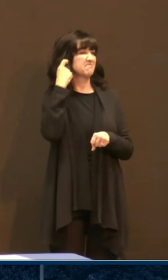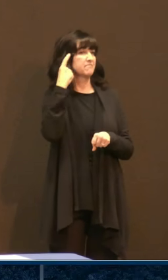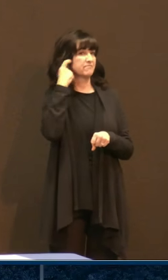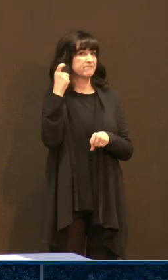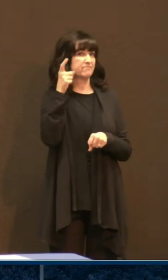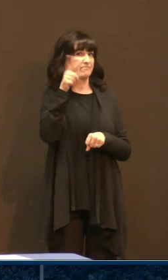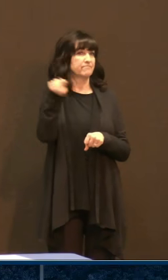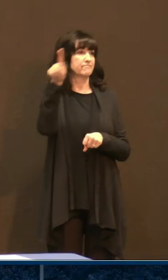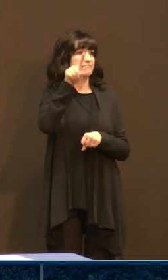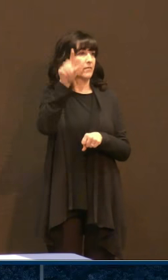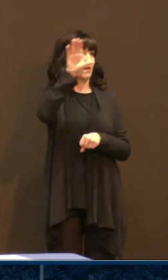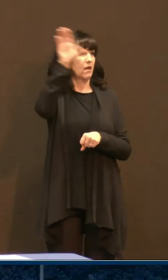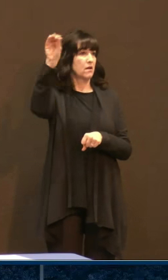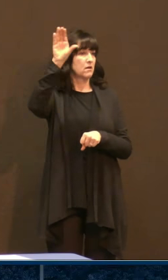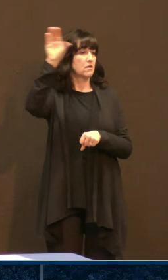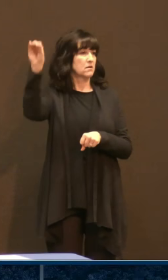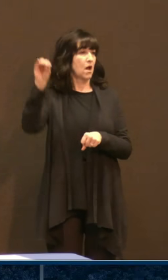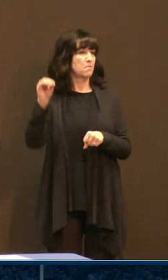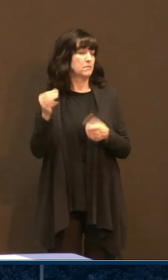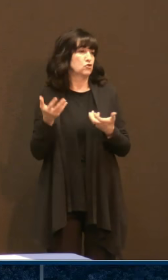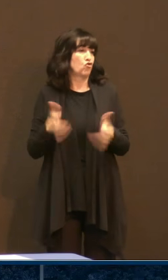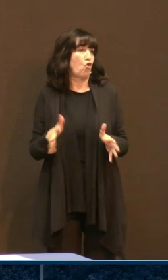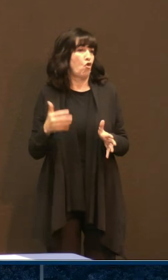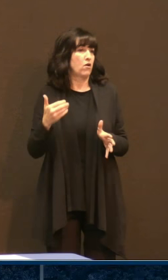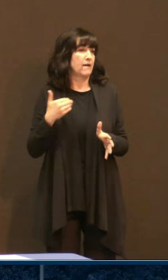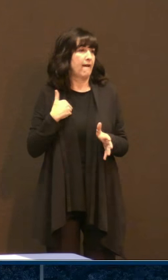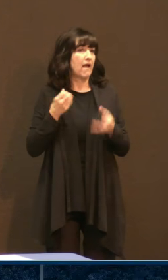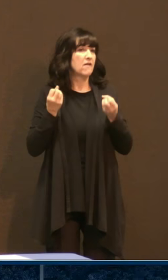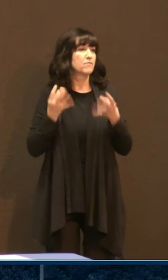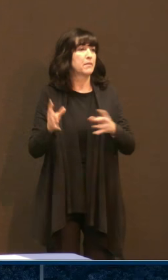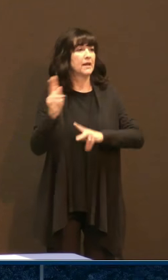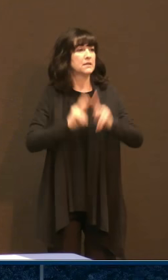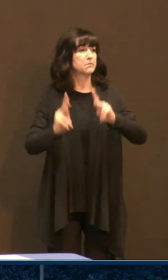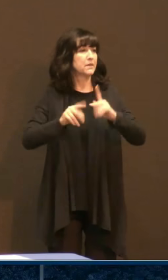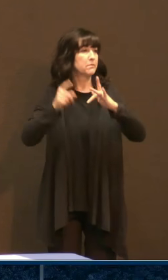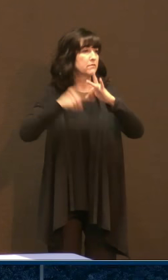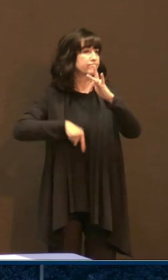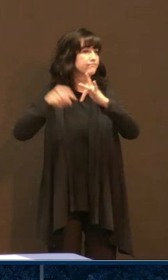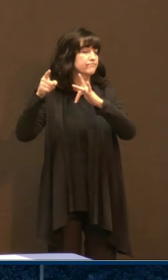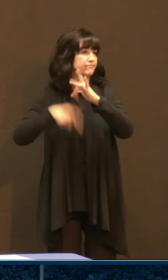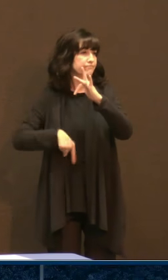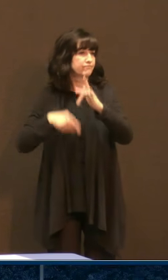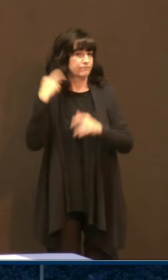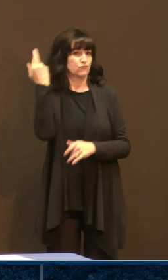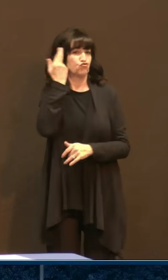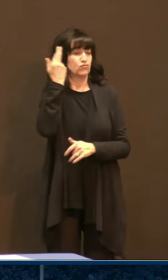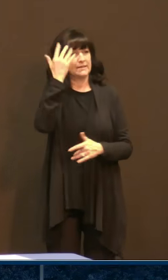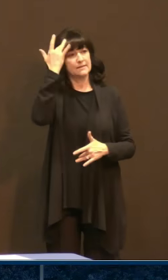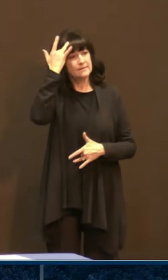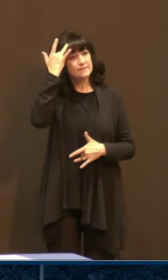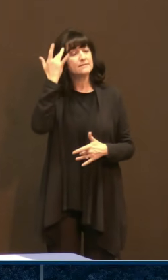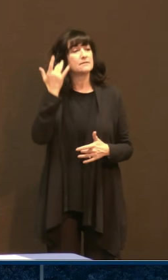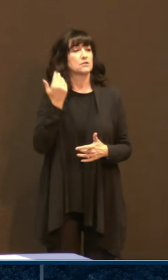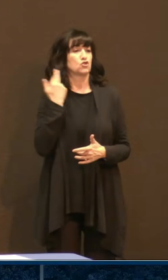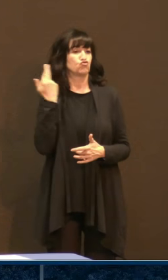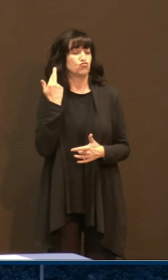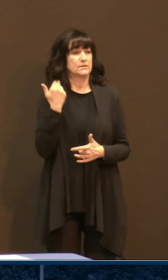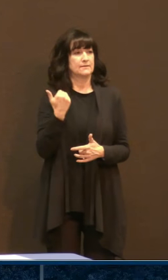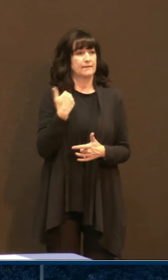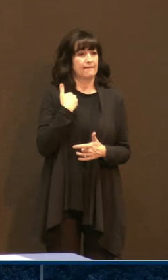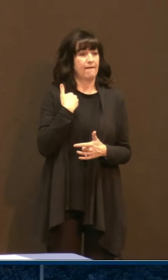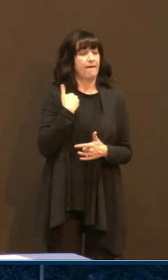staffing because already they have high numbers of folks they're out of work. I understand. We're going to work with them because we want the plants to